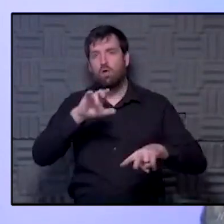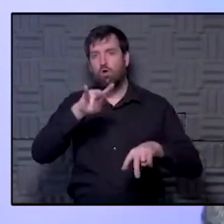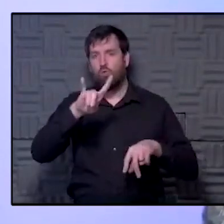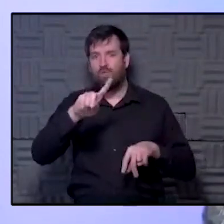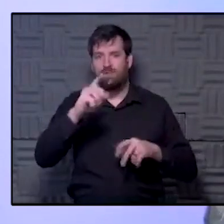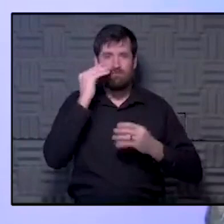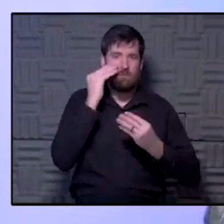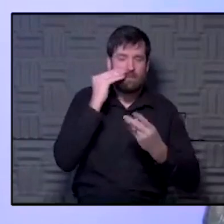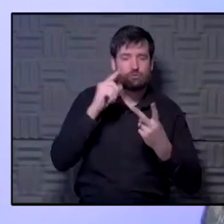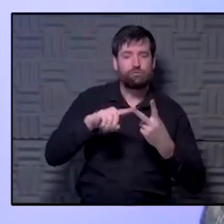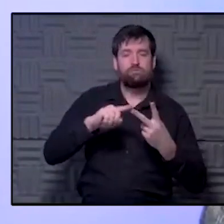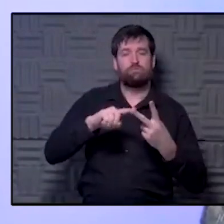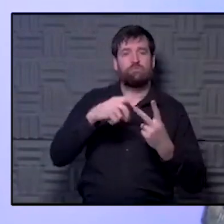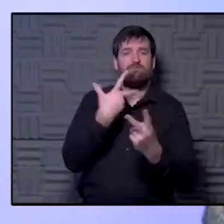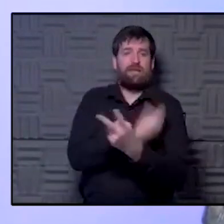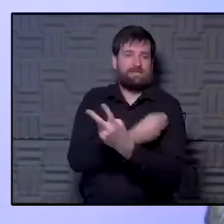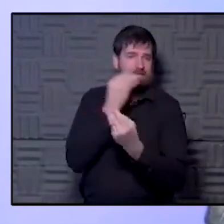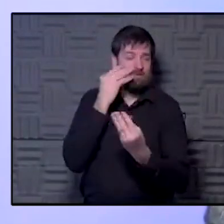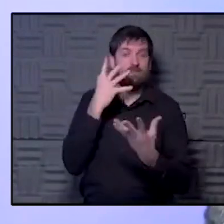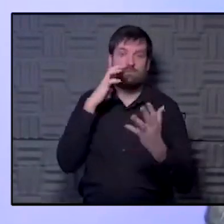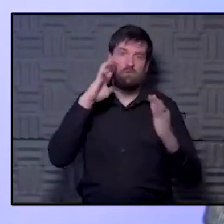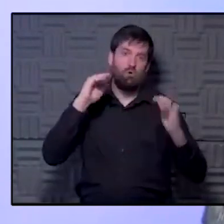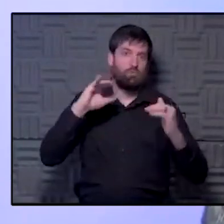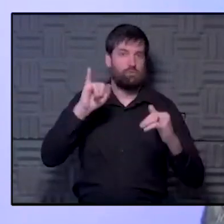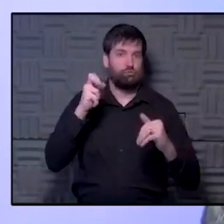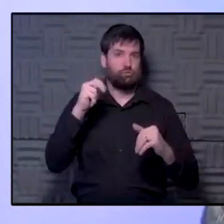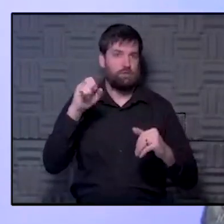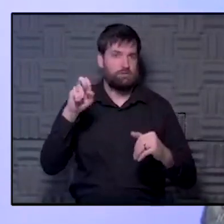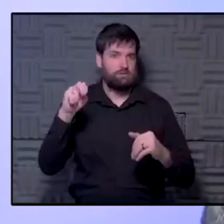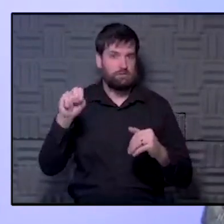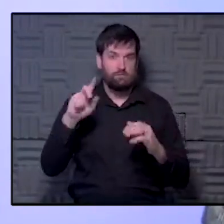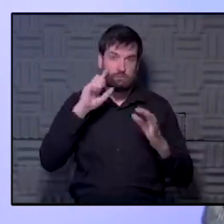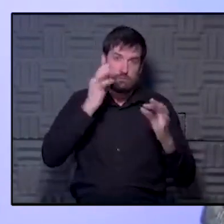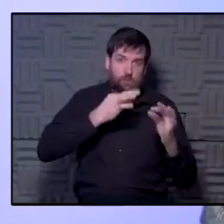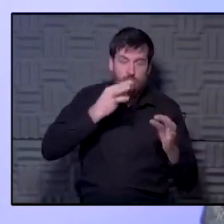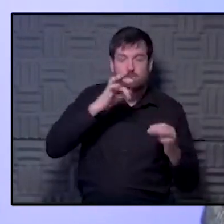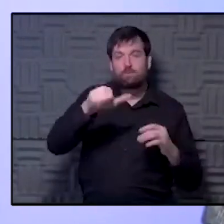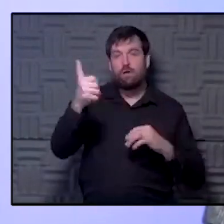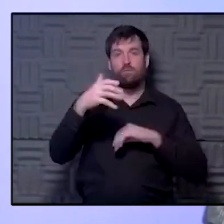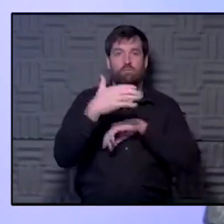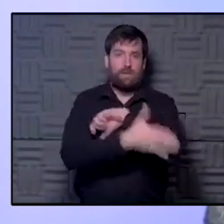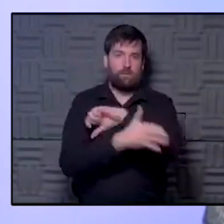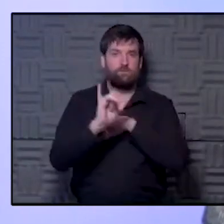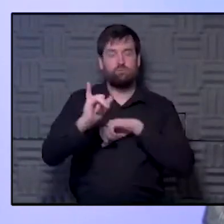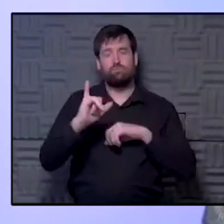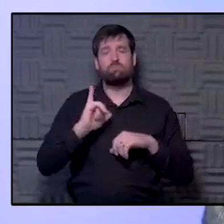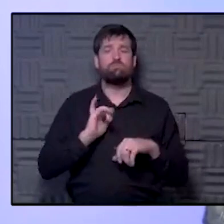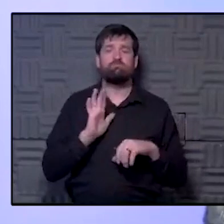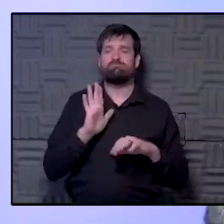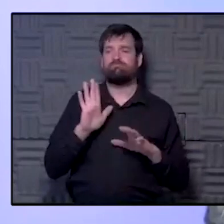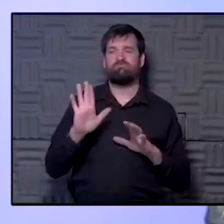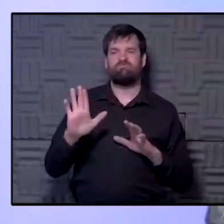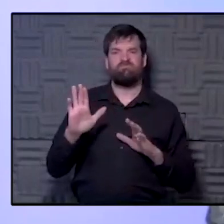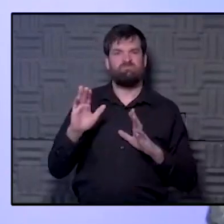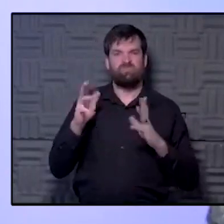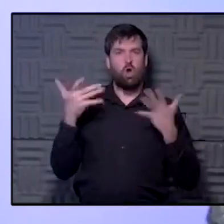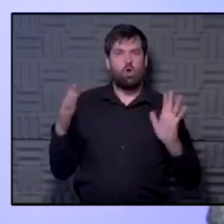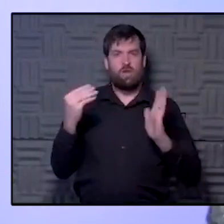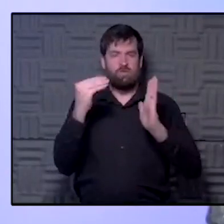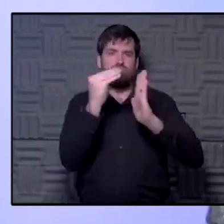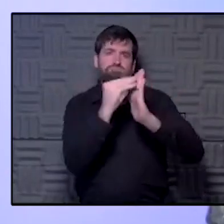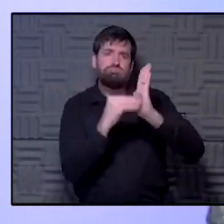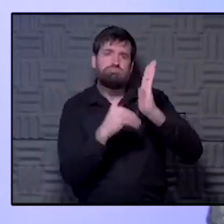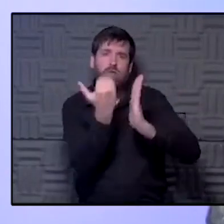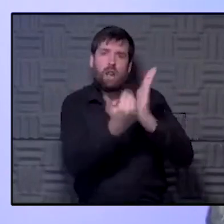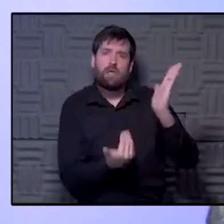vaccine info, and you'll find those registrations. I hope that Johnson does it soon and other counties, because that way you're on a list to be